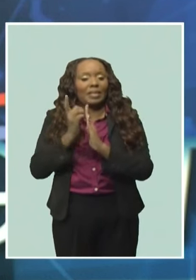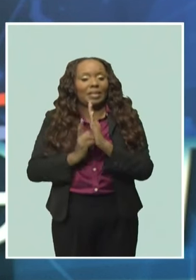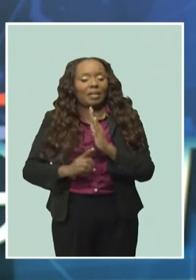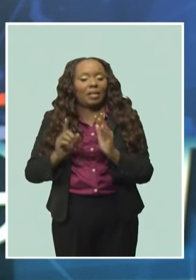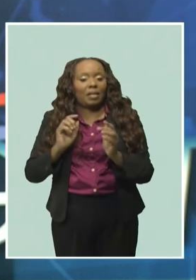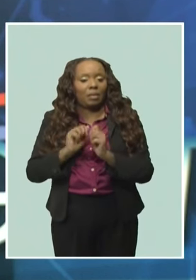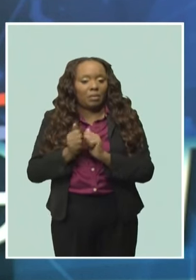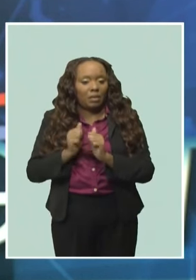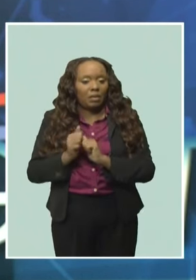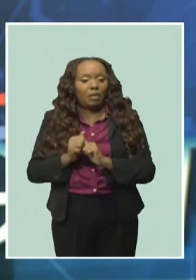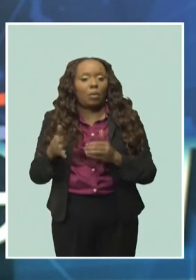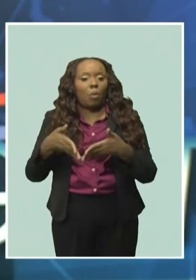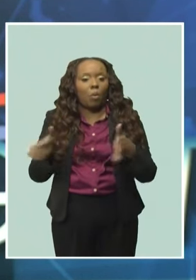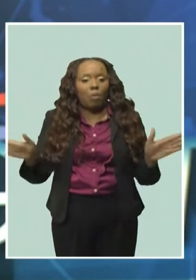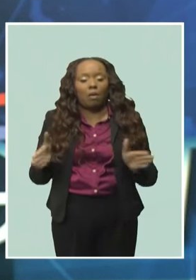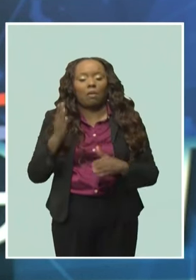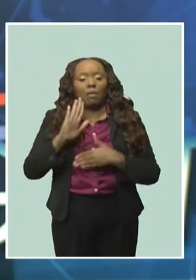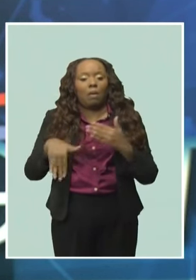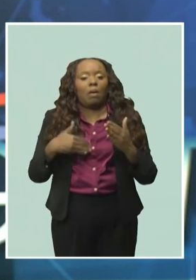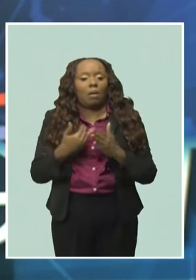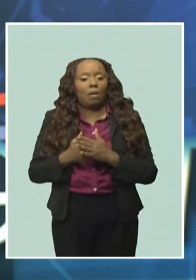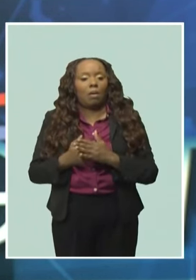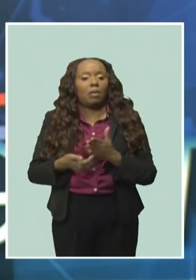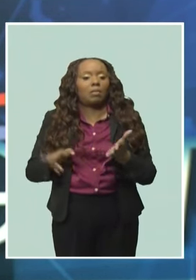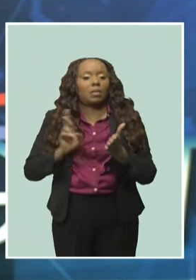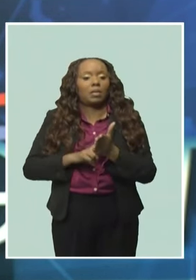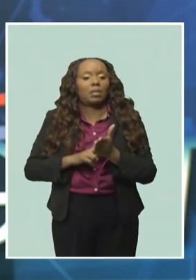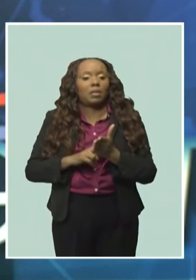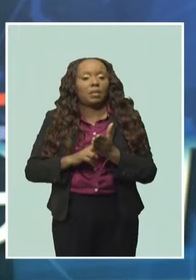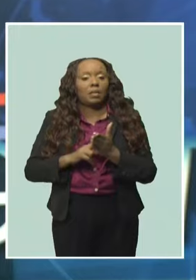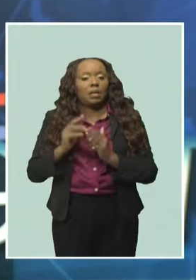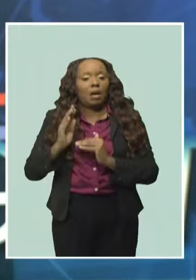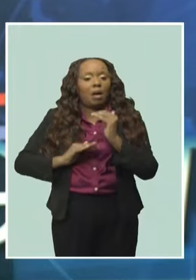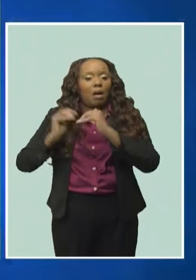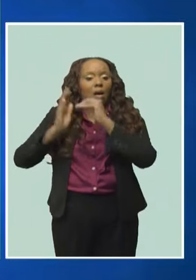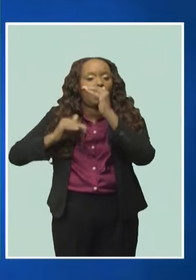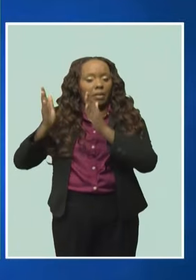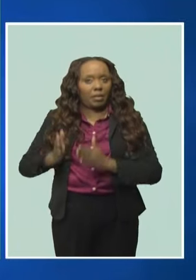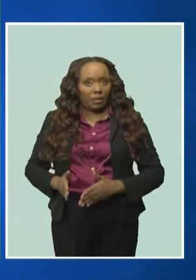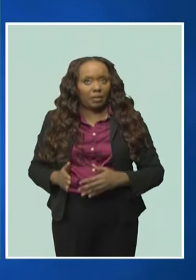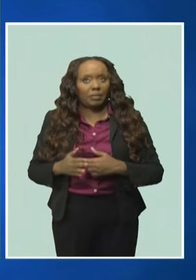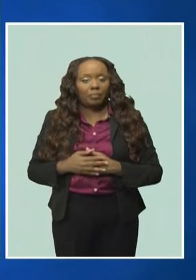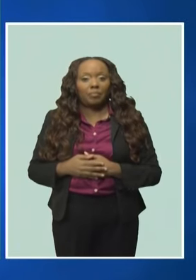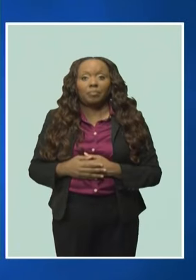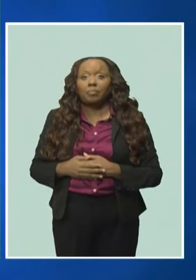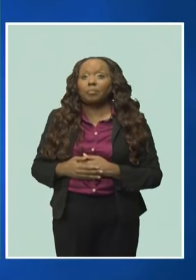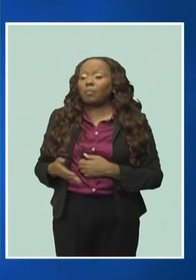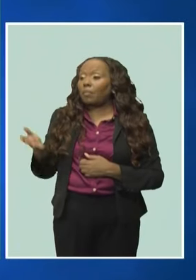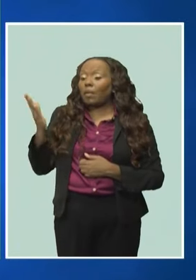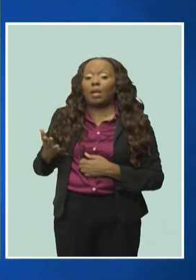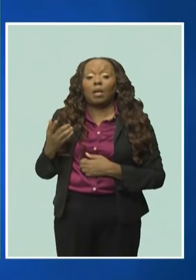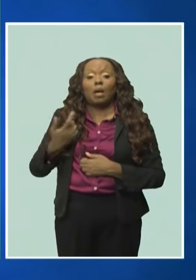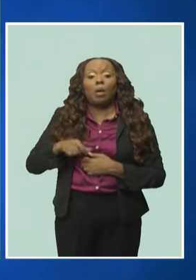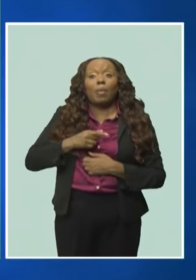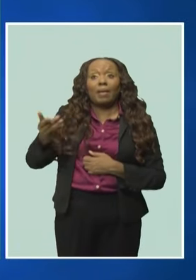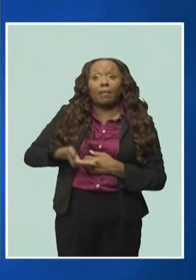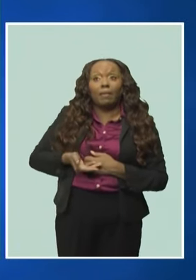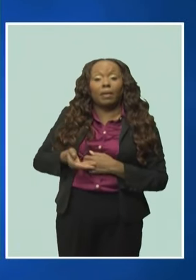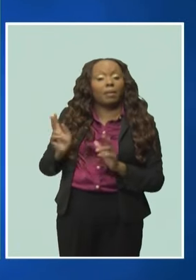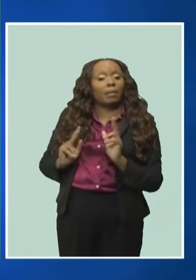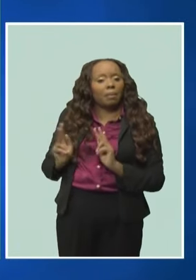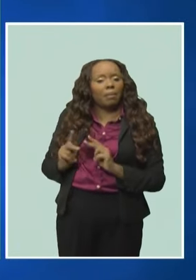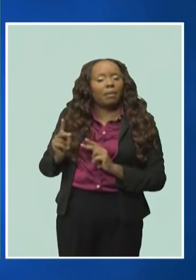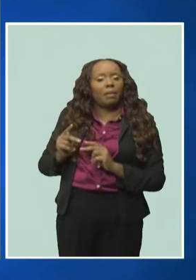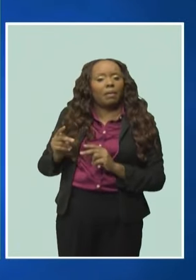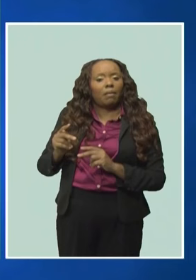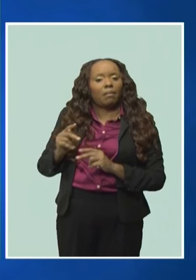the competition is open to all registered architects. We, however, invite architects interested in the mission of the competition